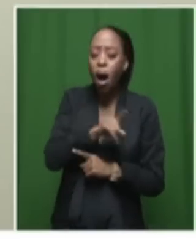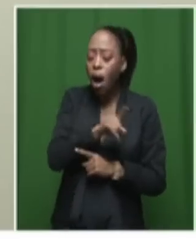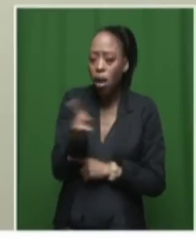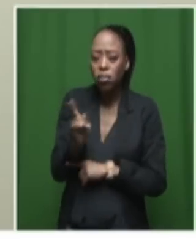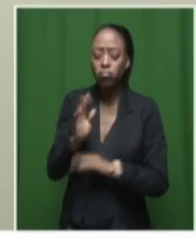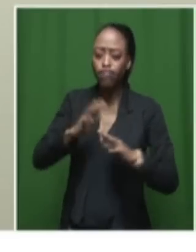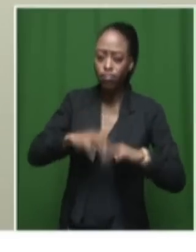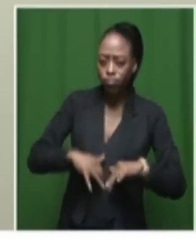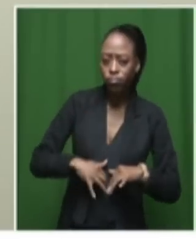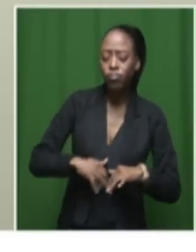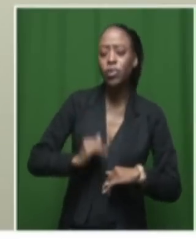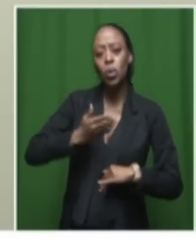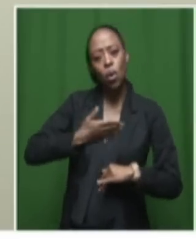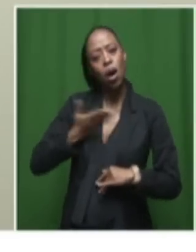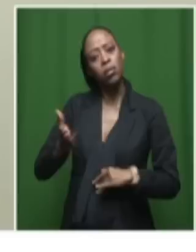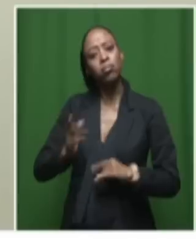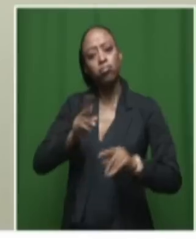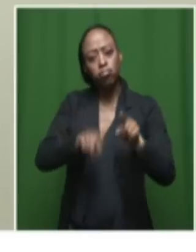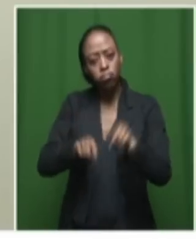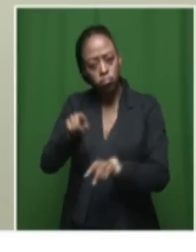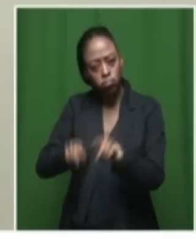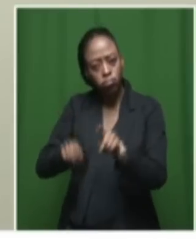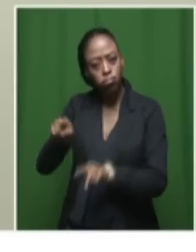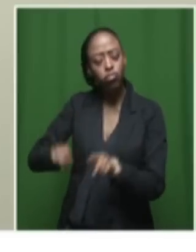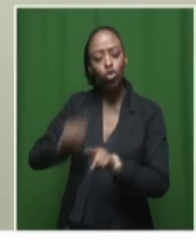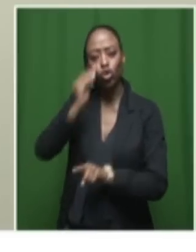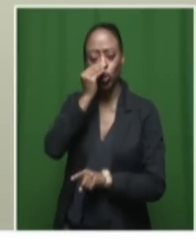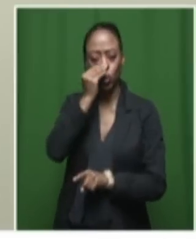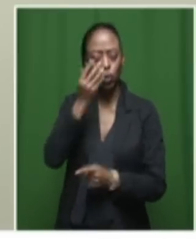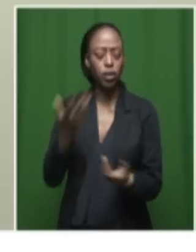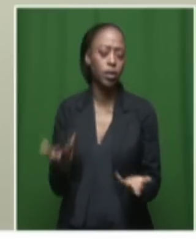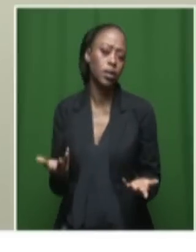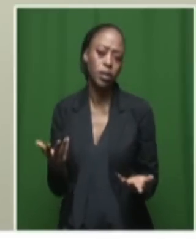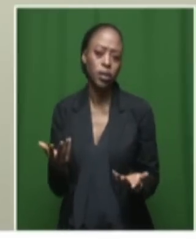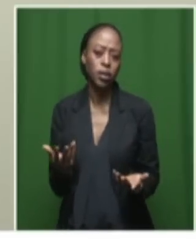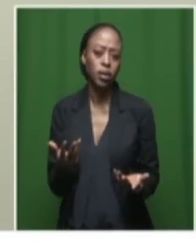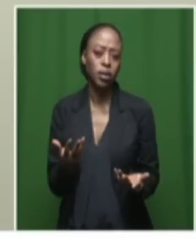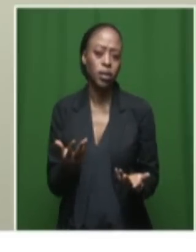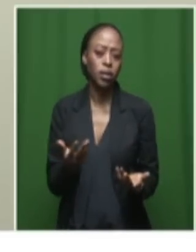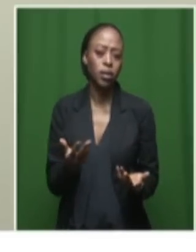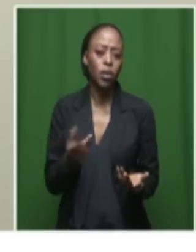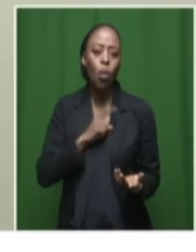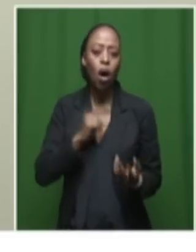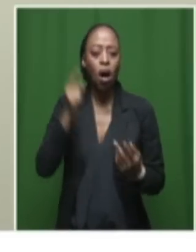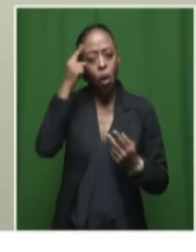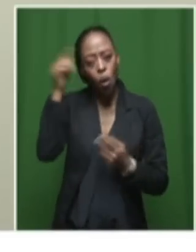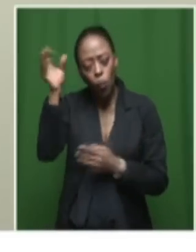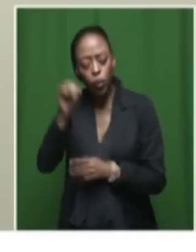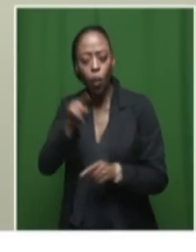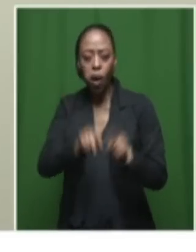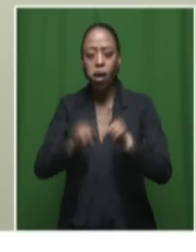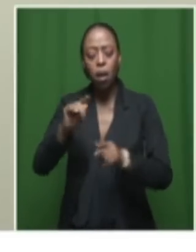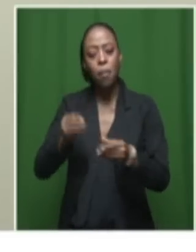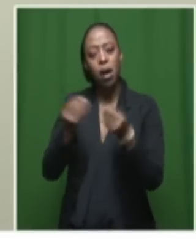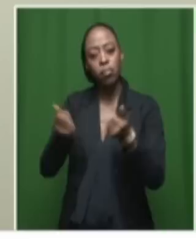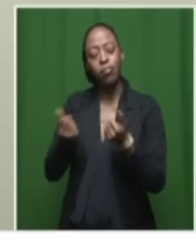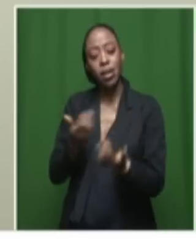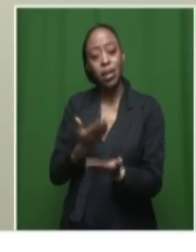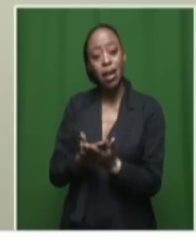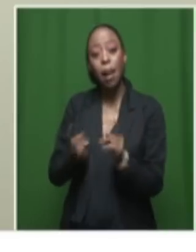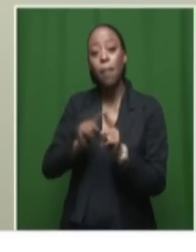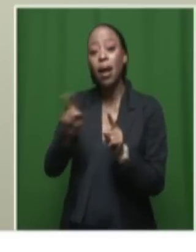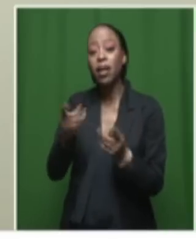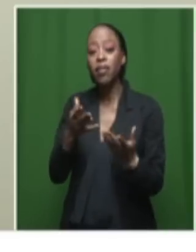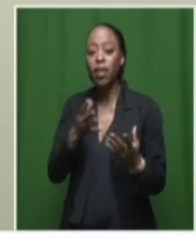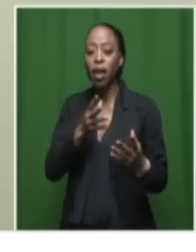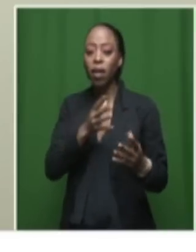We want, a variety of publications so that we get all different points of view. But if they're not coming clean about